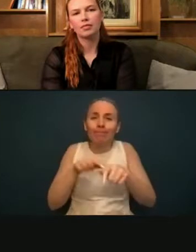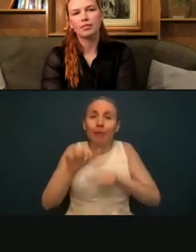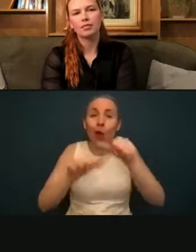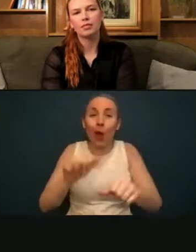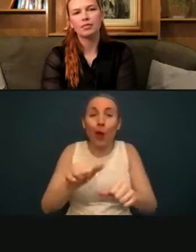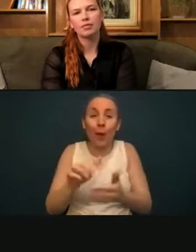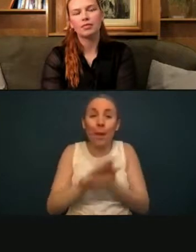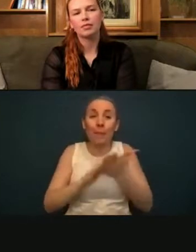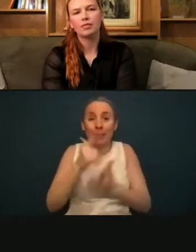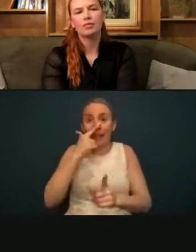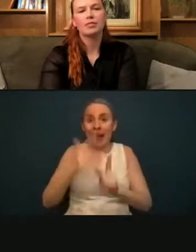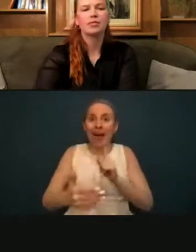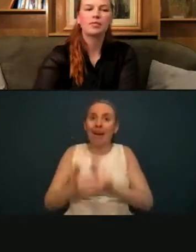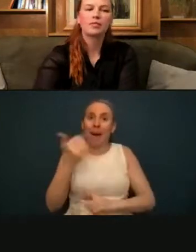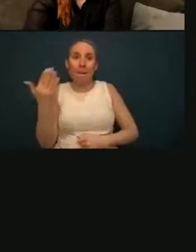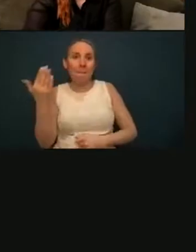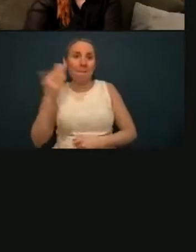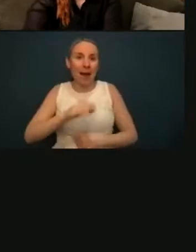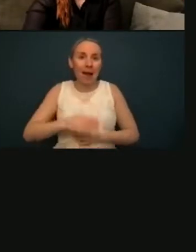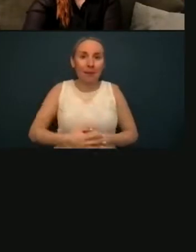you. Elizabeth?